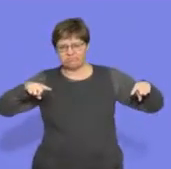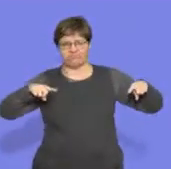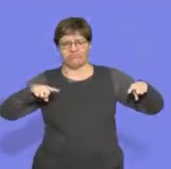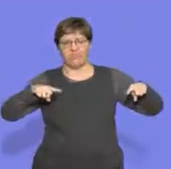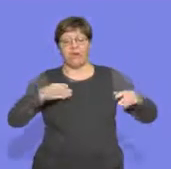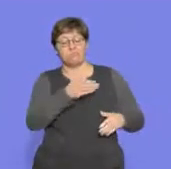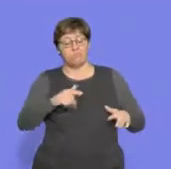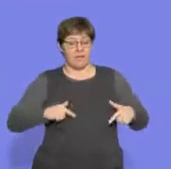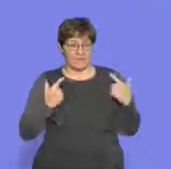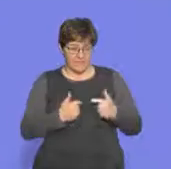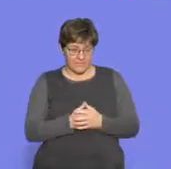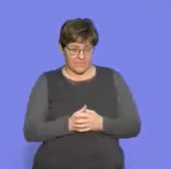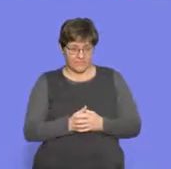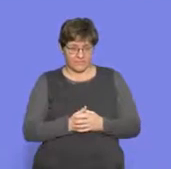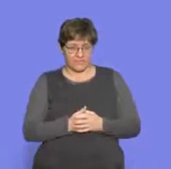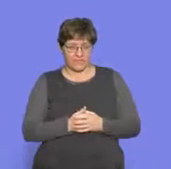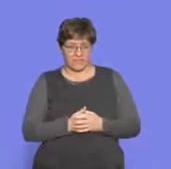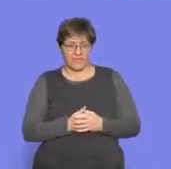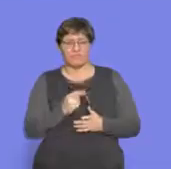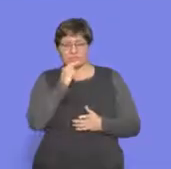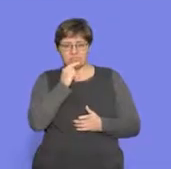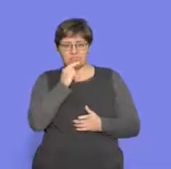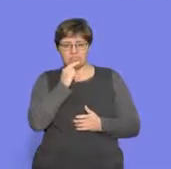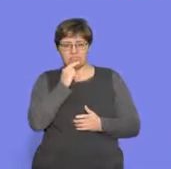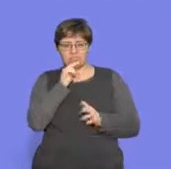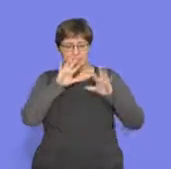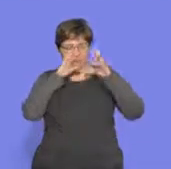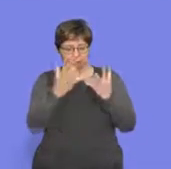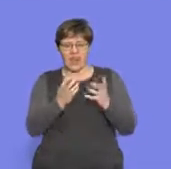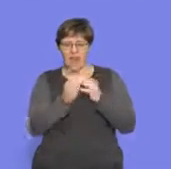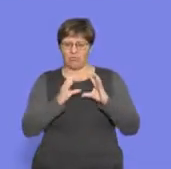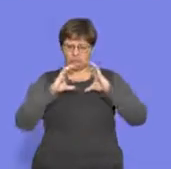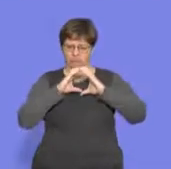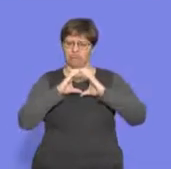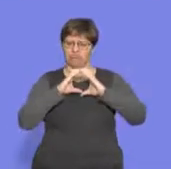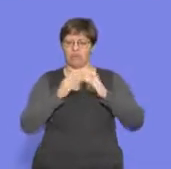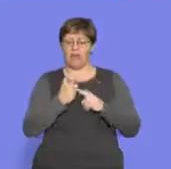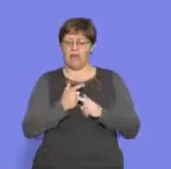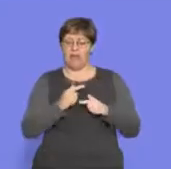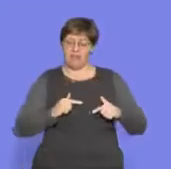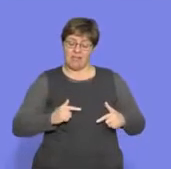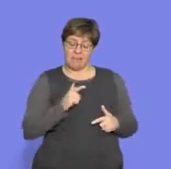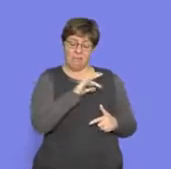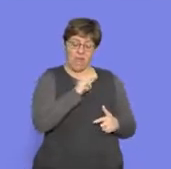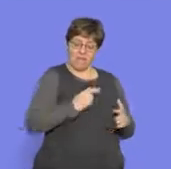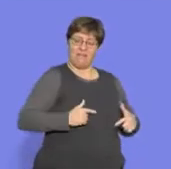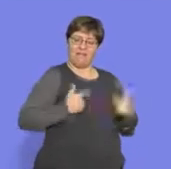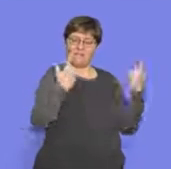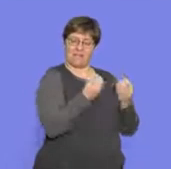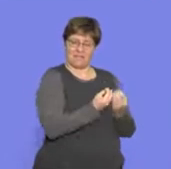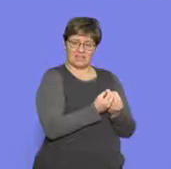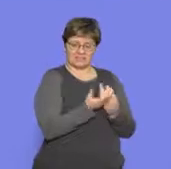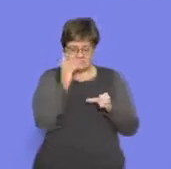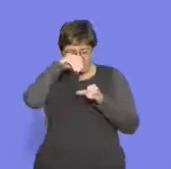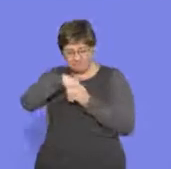of different organisms, life forms. The Earth is regarded as a sphere. So the bio would refer to the living organisms. So if